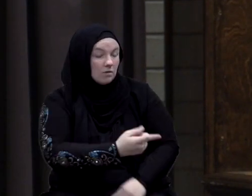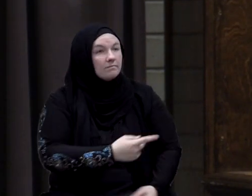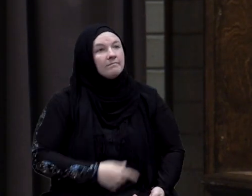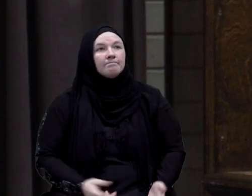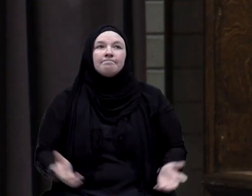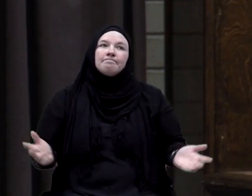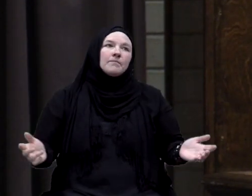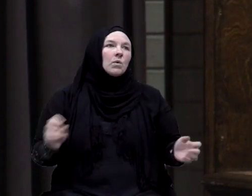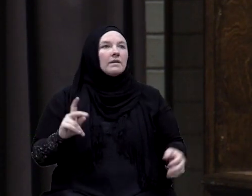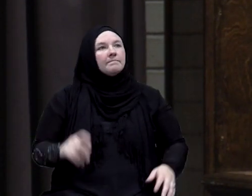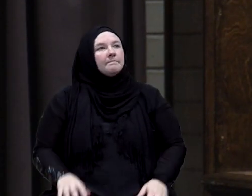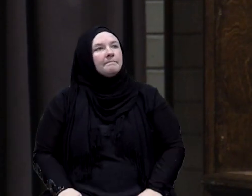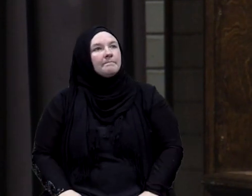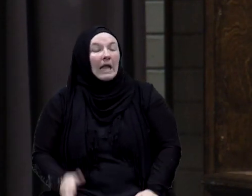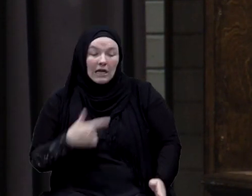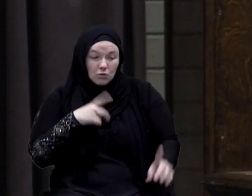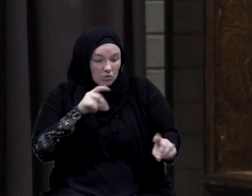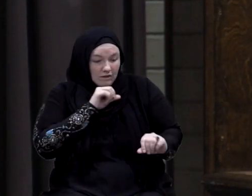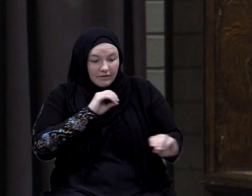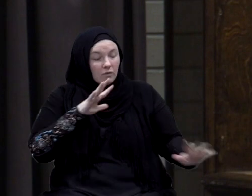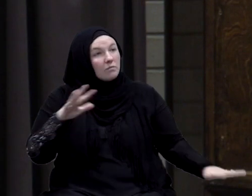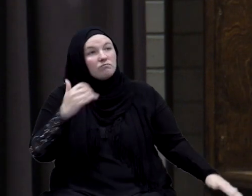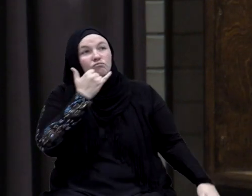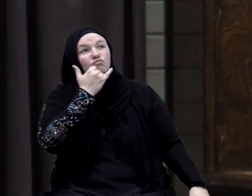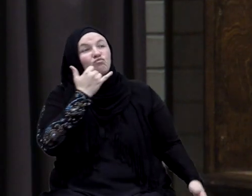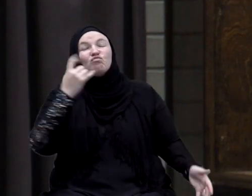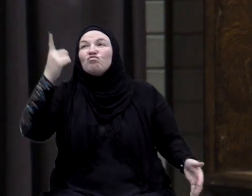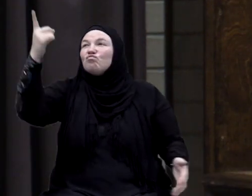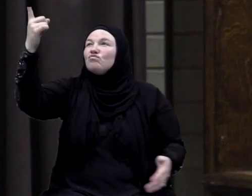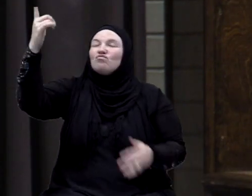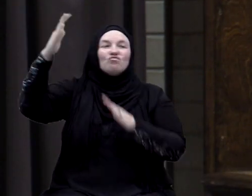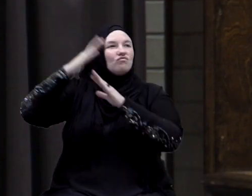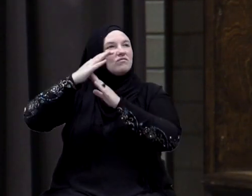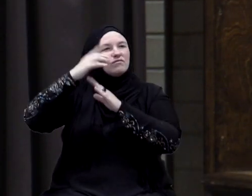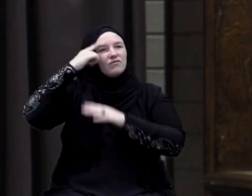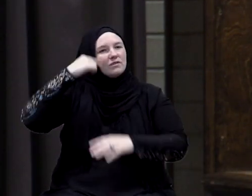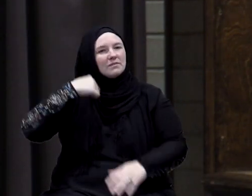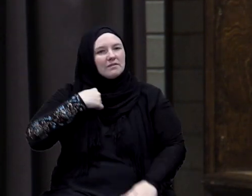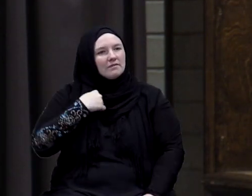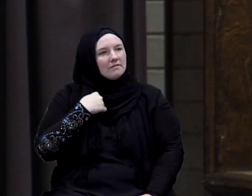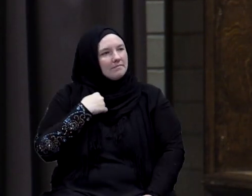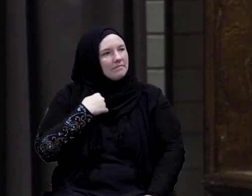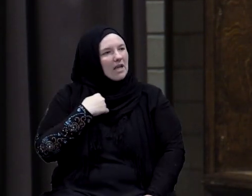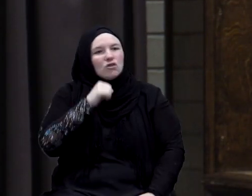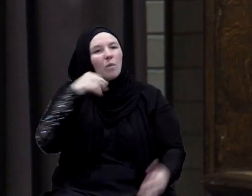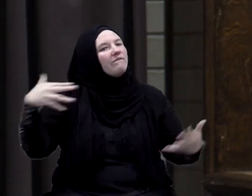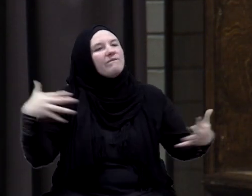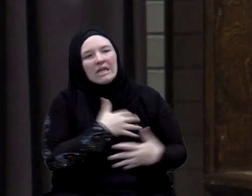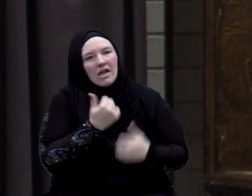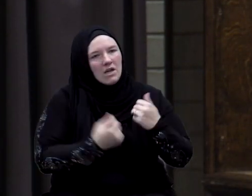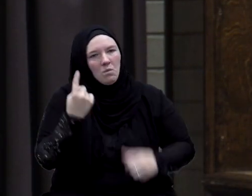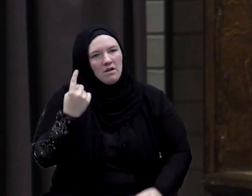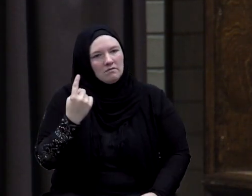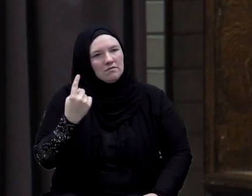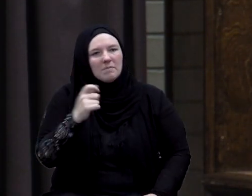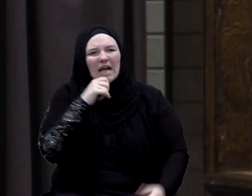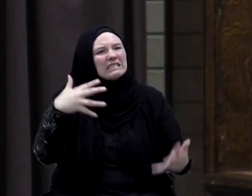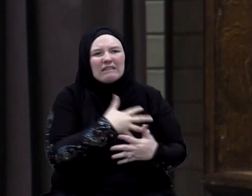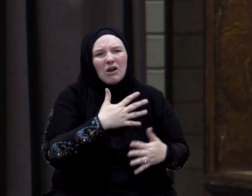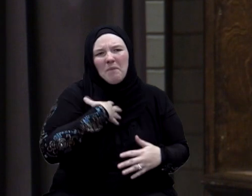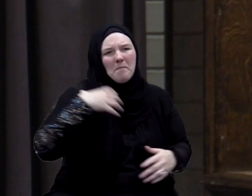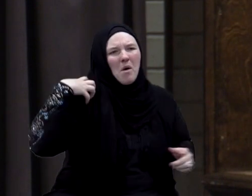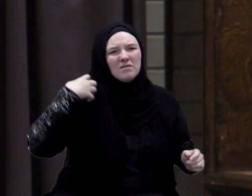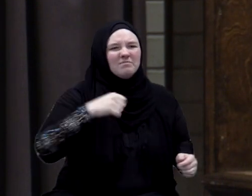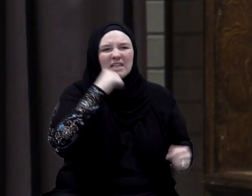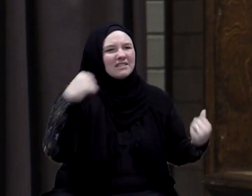love anybody in competition with my love for Allah subhanahu wa ta'ala. So those are